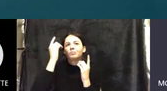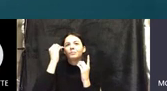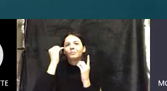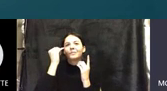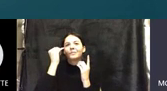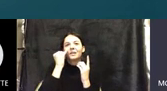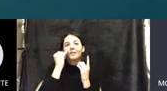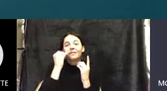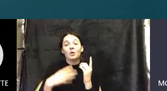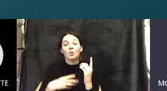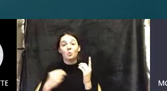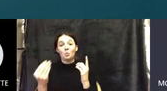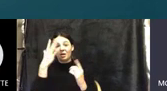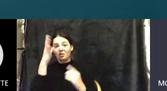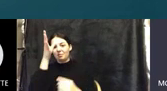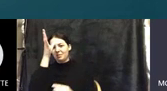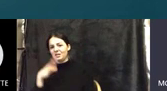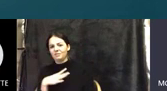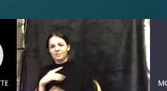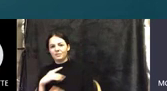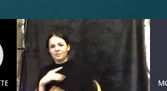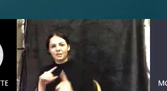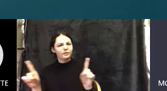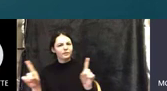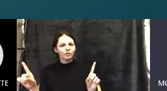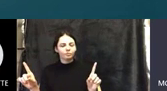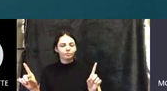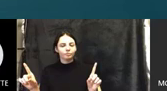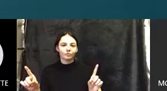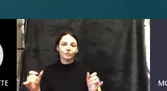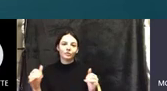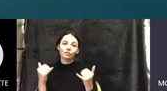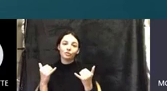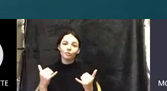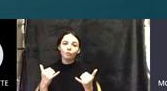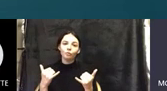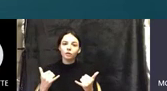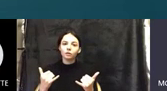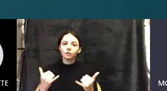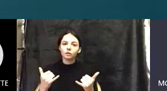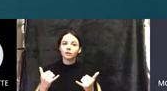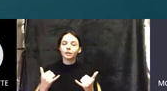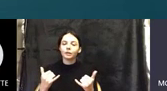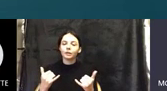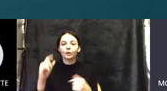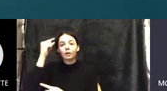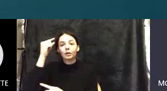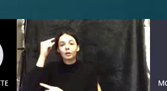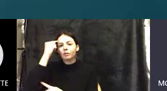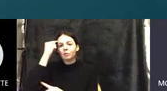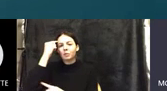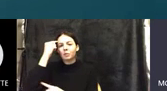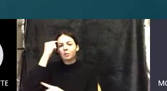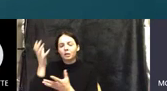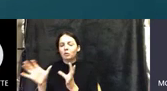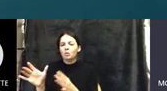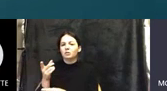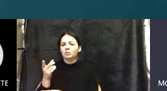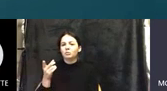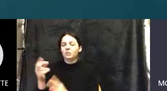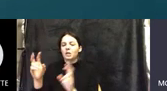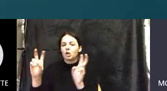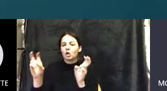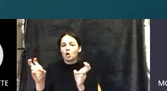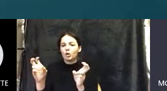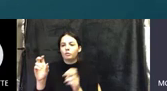Right. Our current administration does not want to call it white fundamentalist terrorism. And then there's another